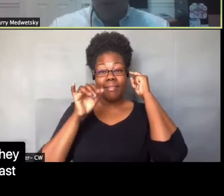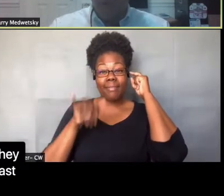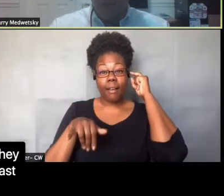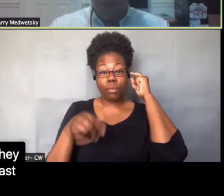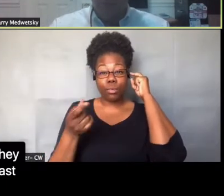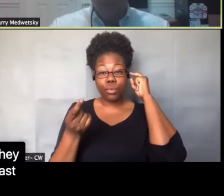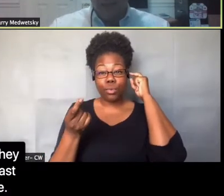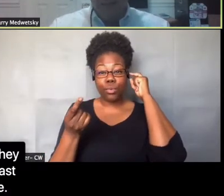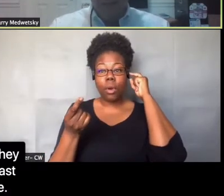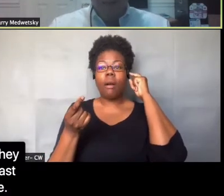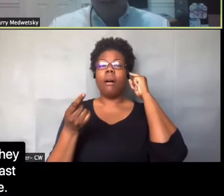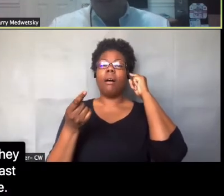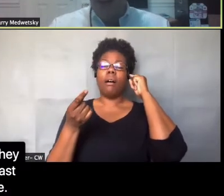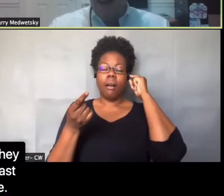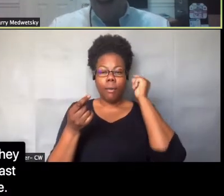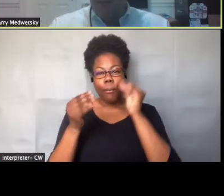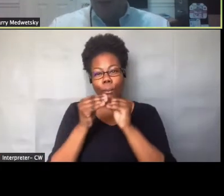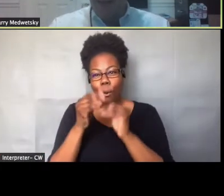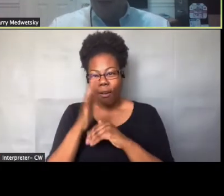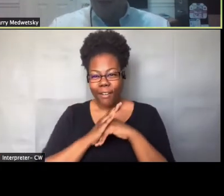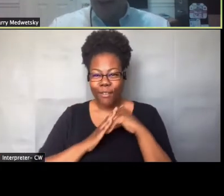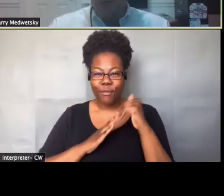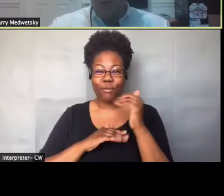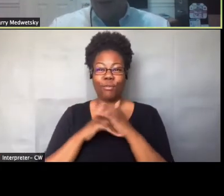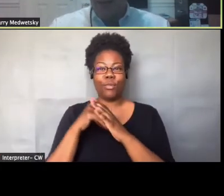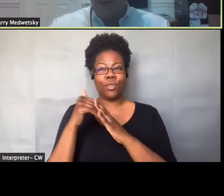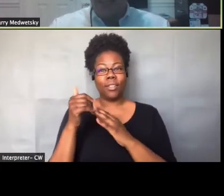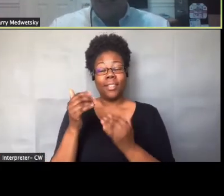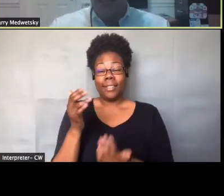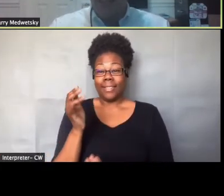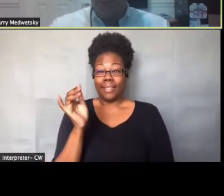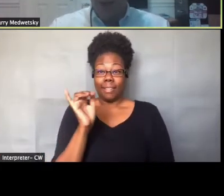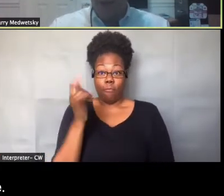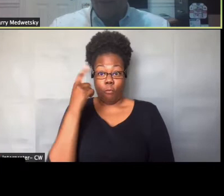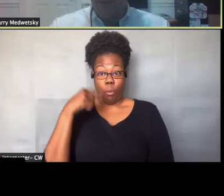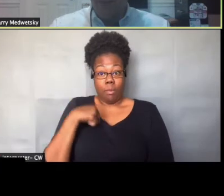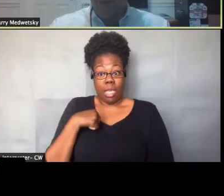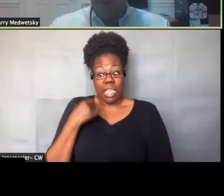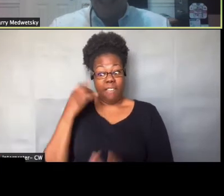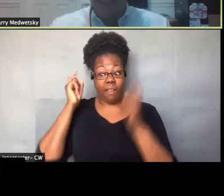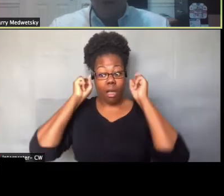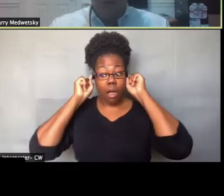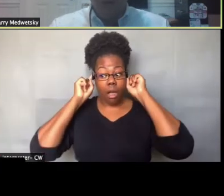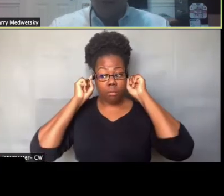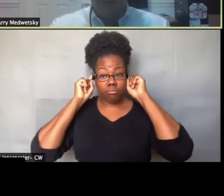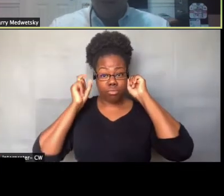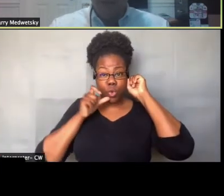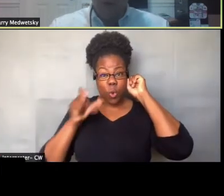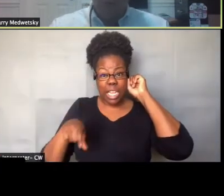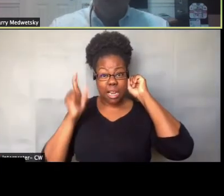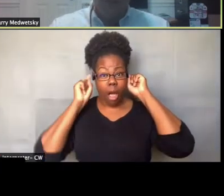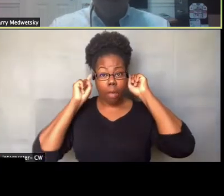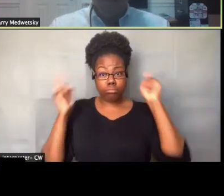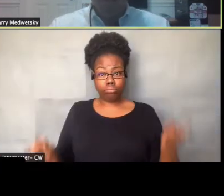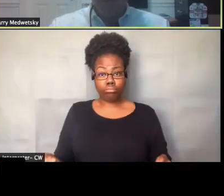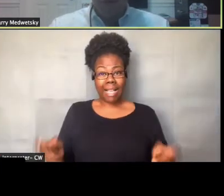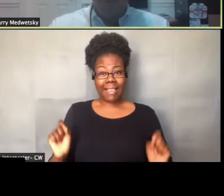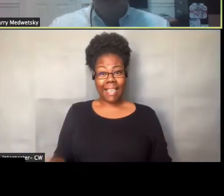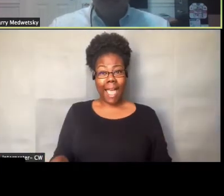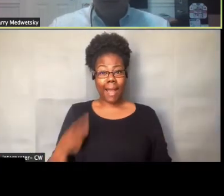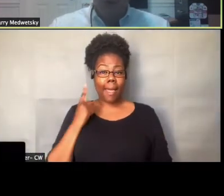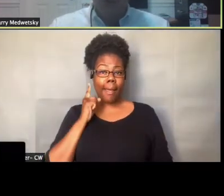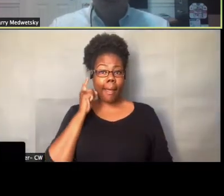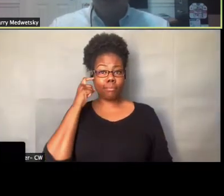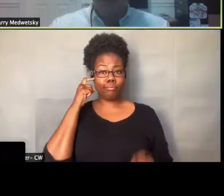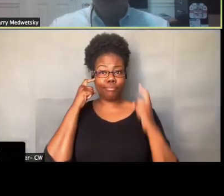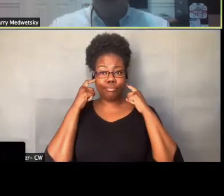more comfortable. Even when I don't have to wear my hearing aid, I take them off because the ear mold, even though when you're